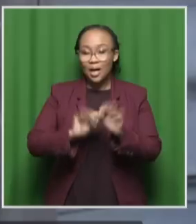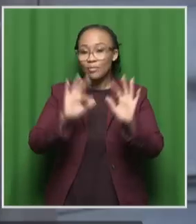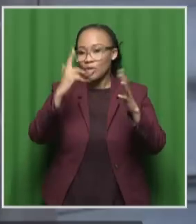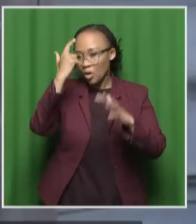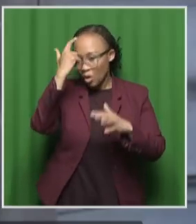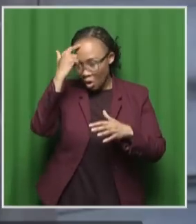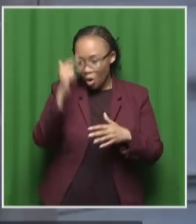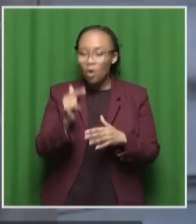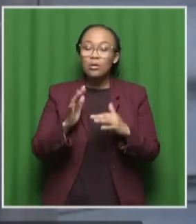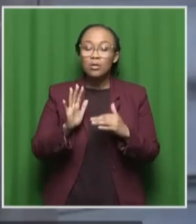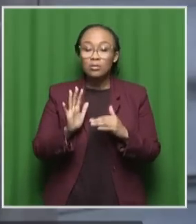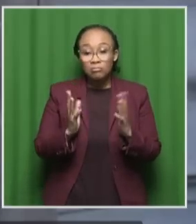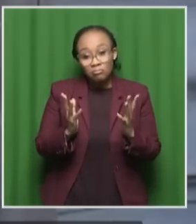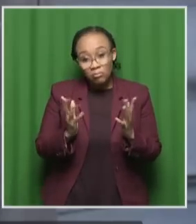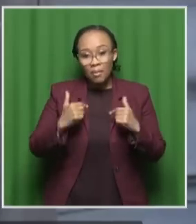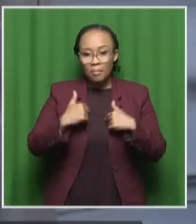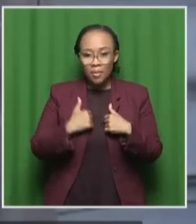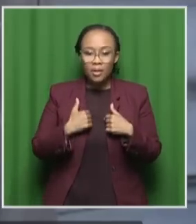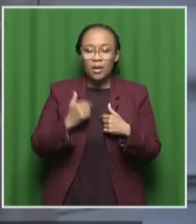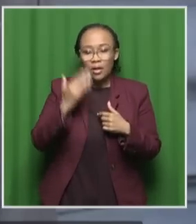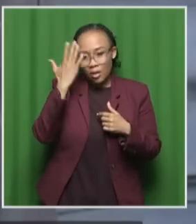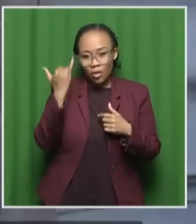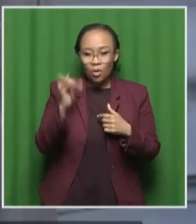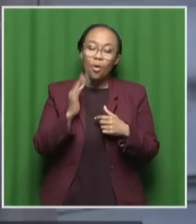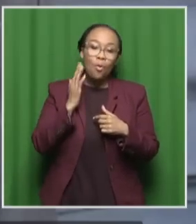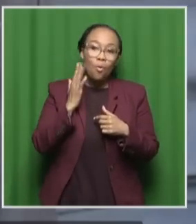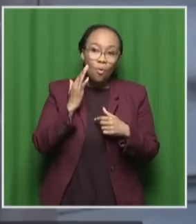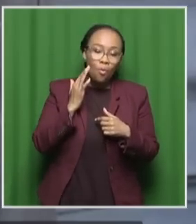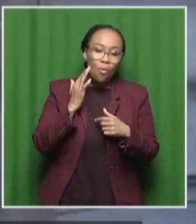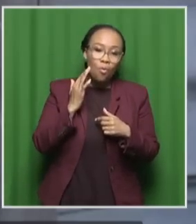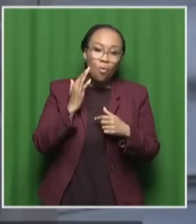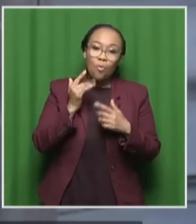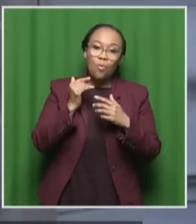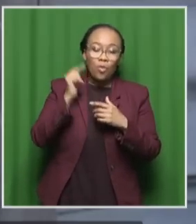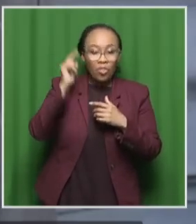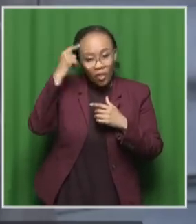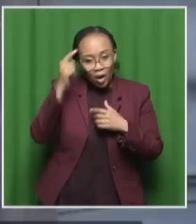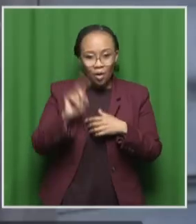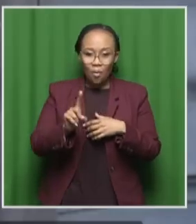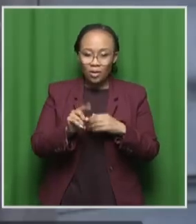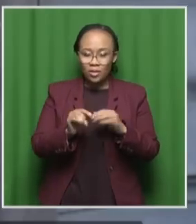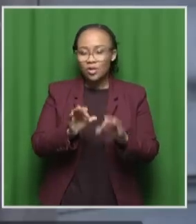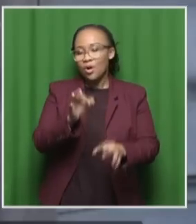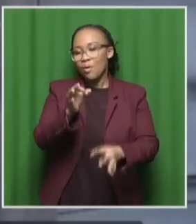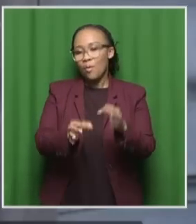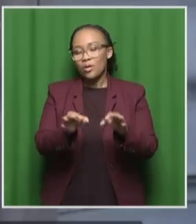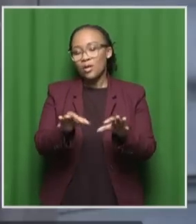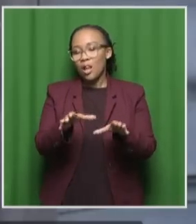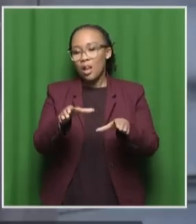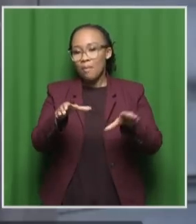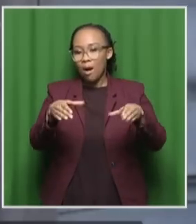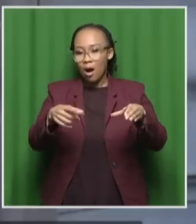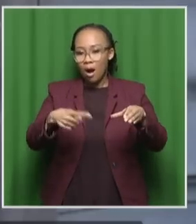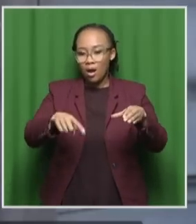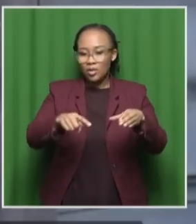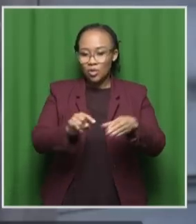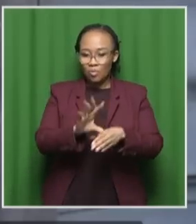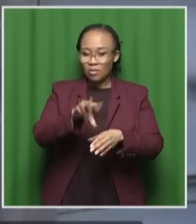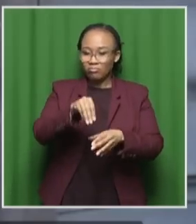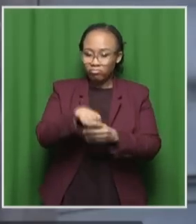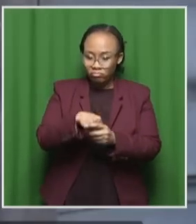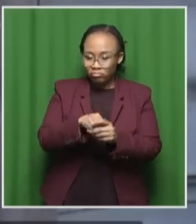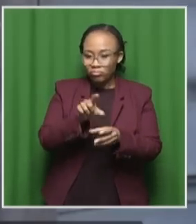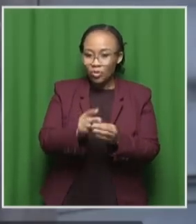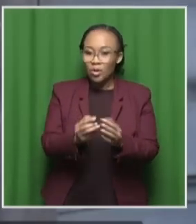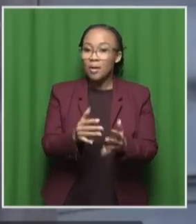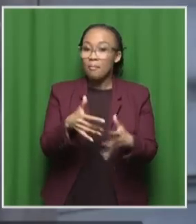but I do think, however, Sakina, that the parties will not be able to get to the substance of the matter today, because remember, you are making